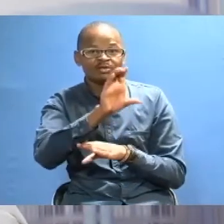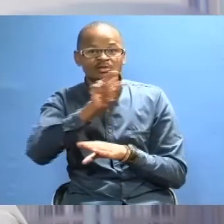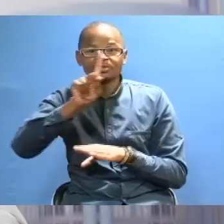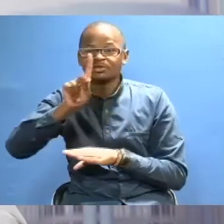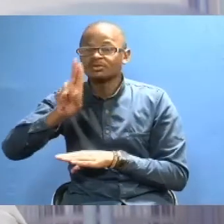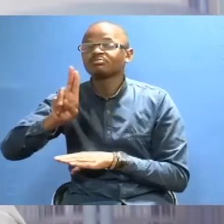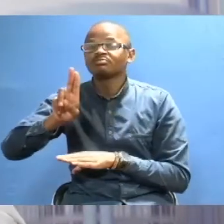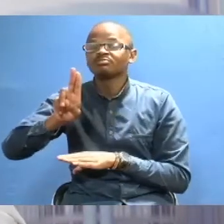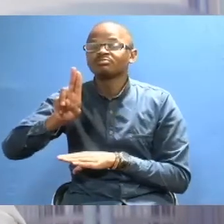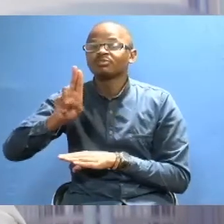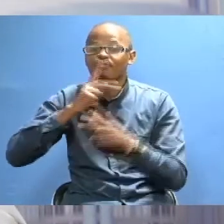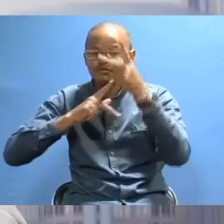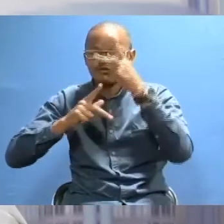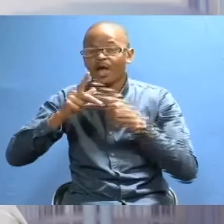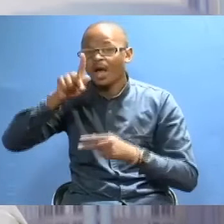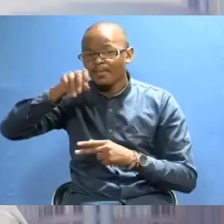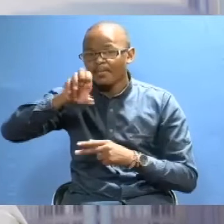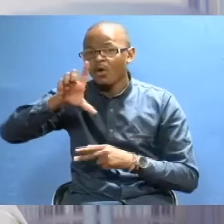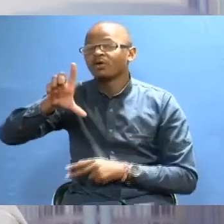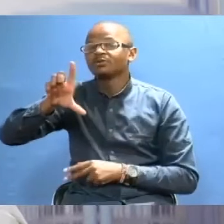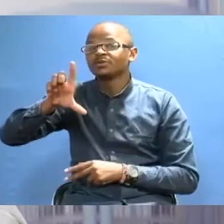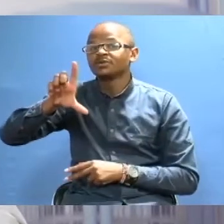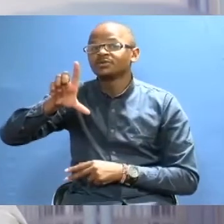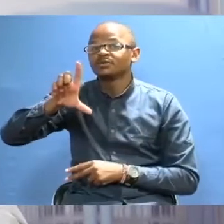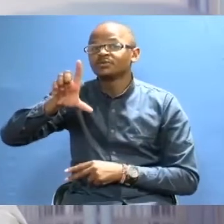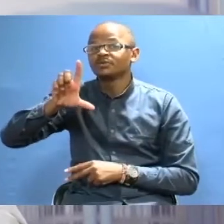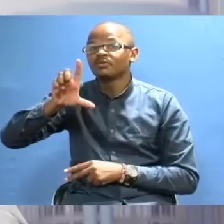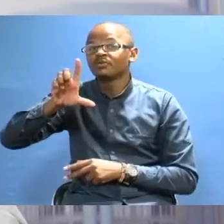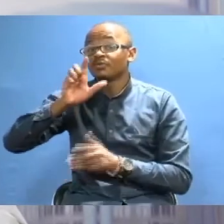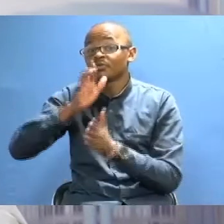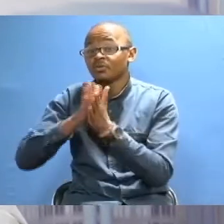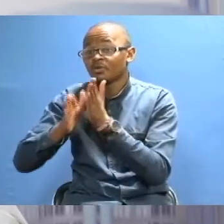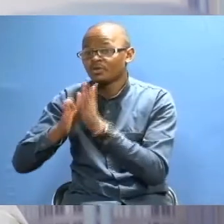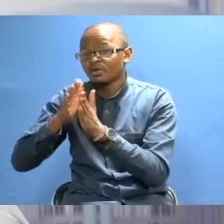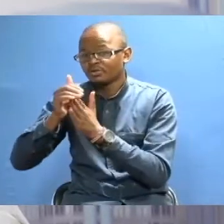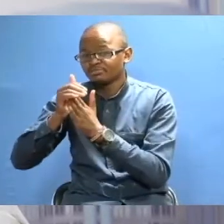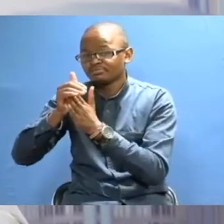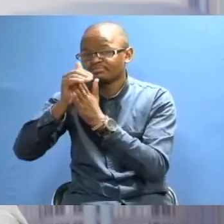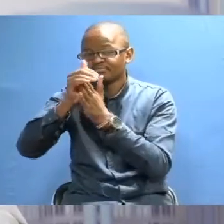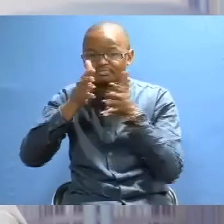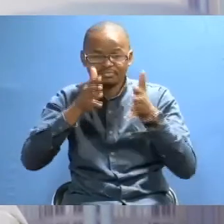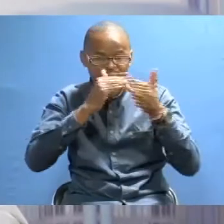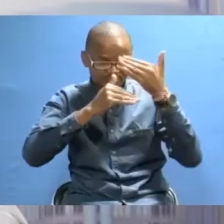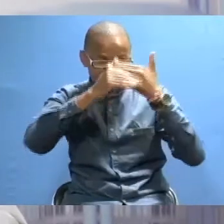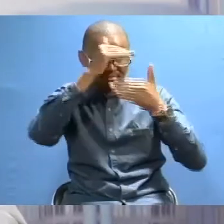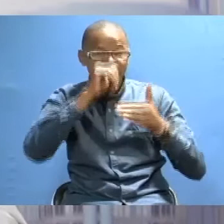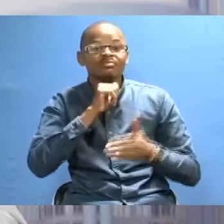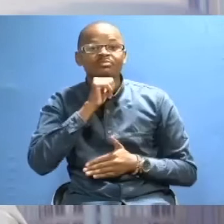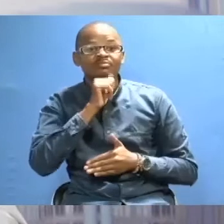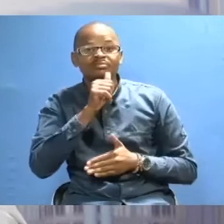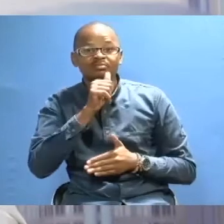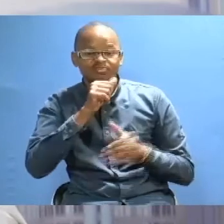Chancellor of Kenyatta University, Professor Paul Wainaina, without whose leadership this university would